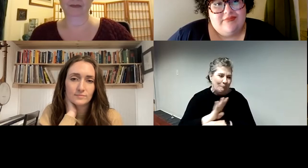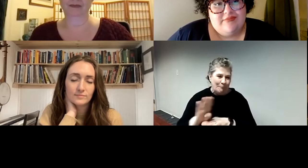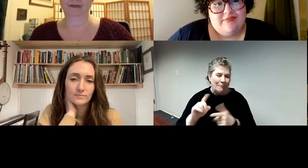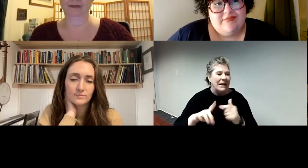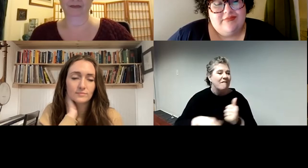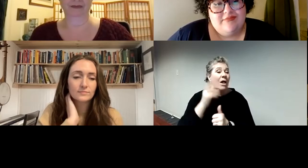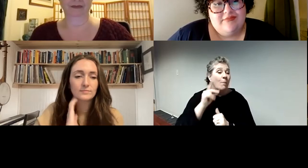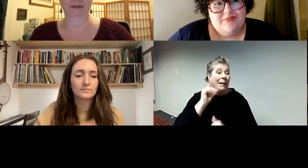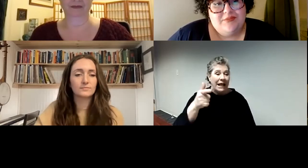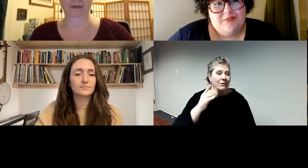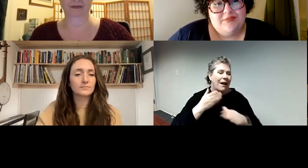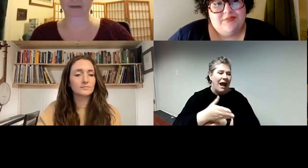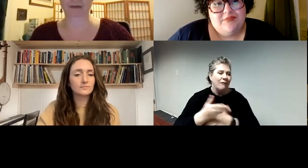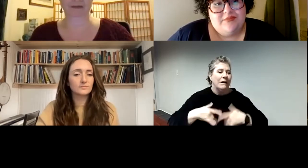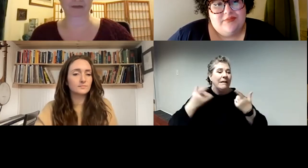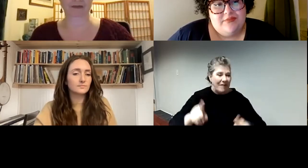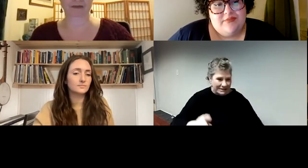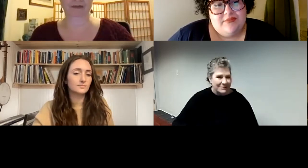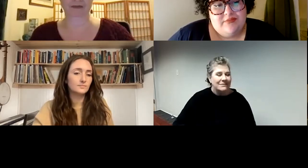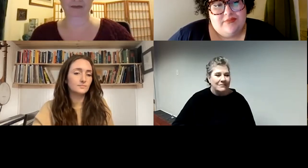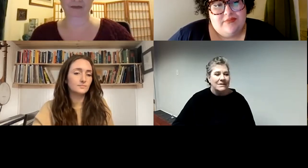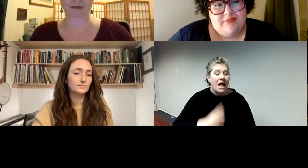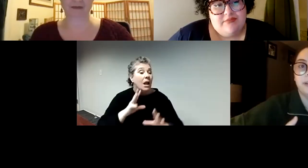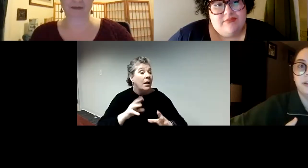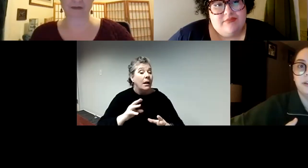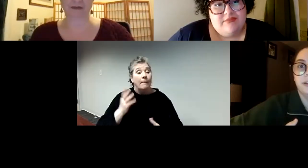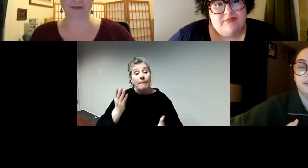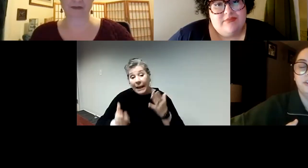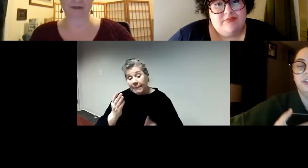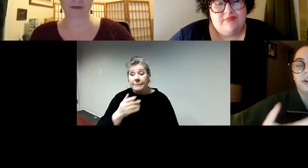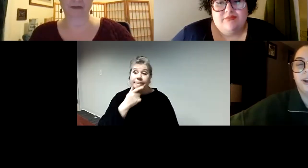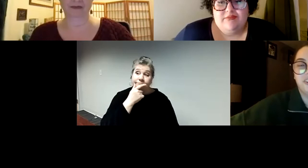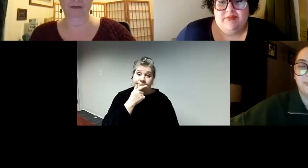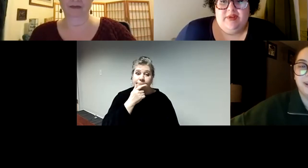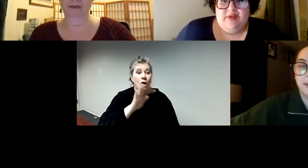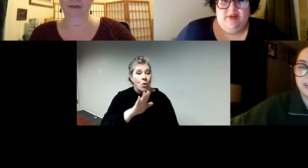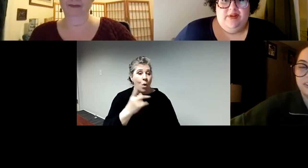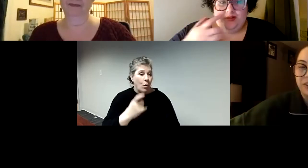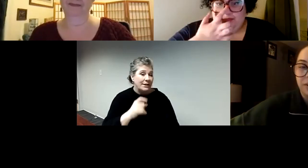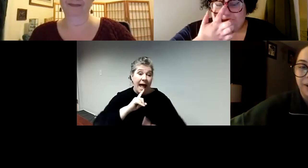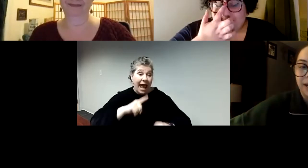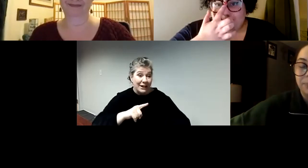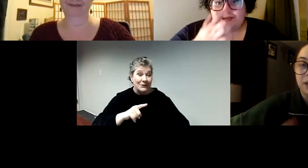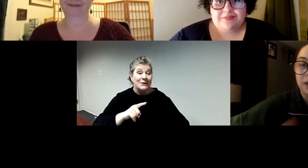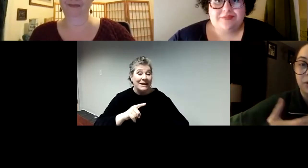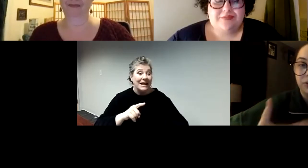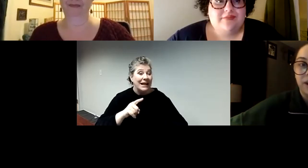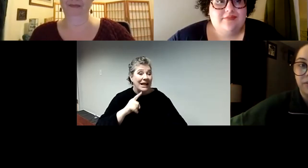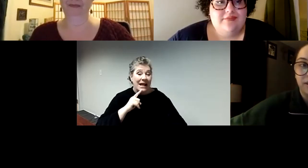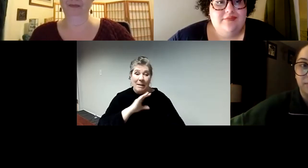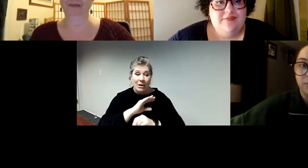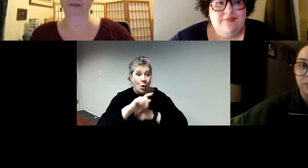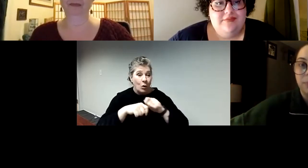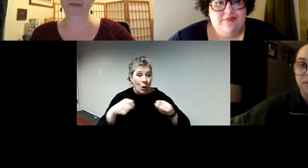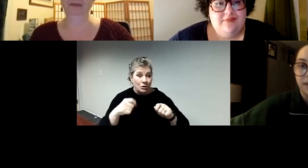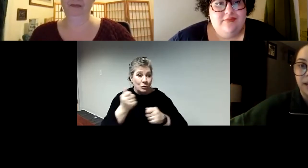follow-up after the event, and accept that there might be, your questions might not be answered and there might not be closure to everything,